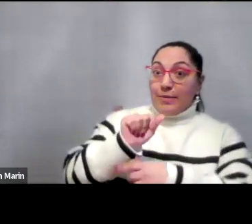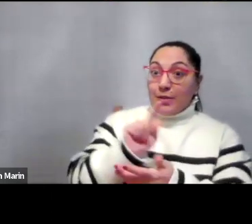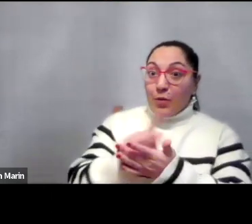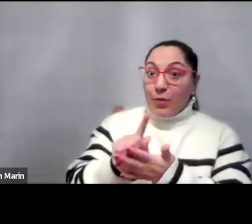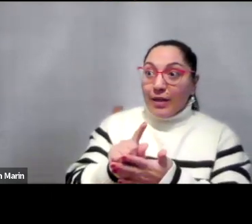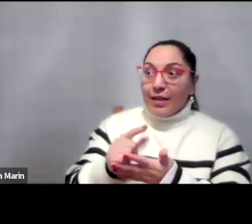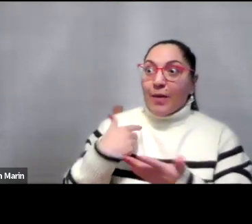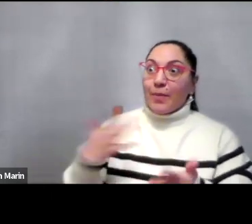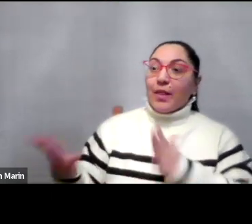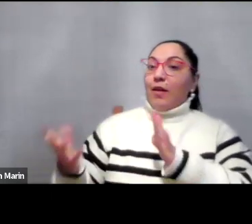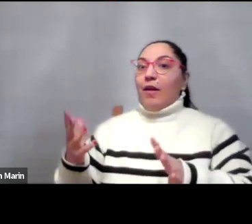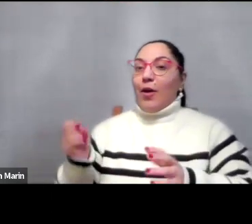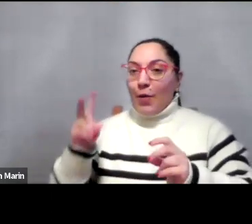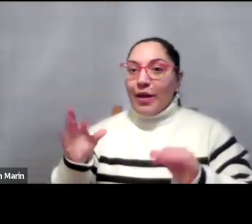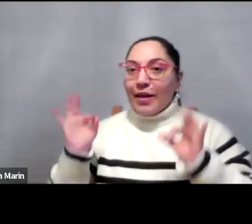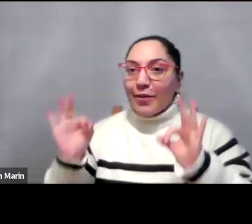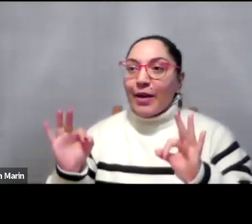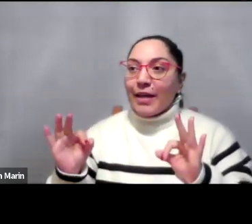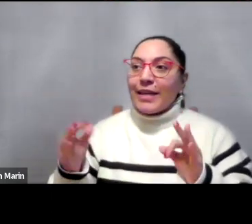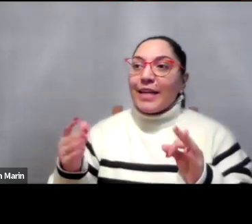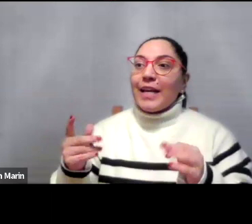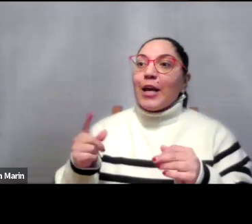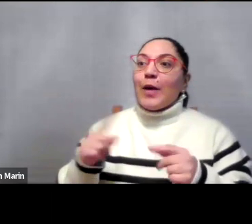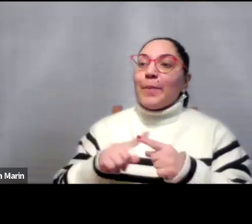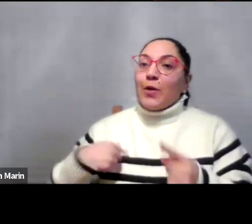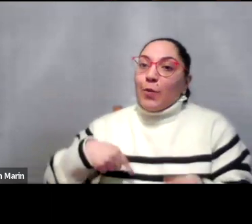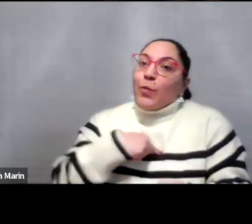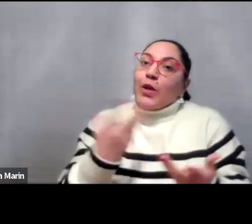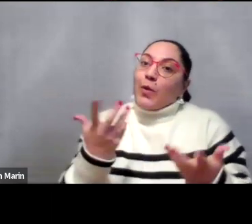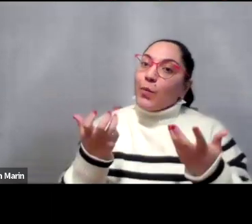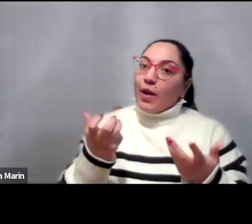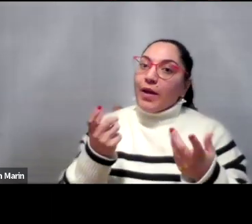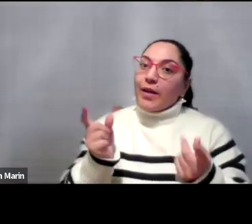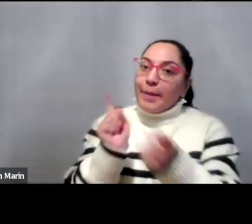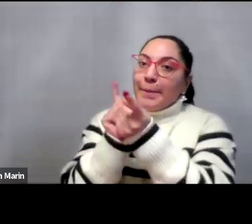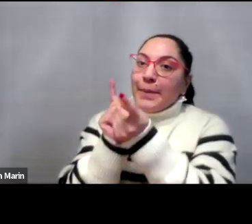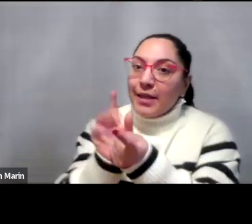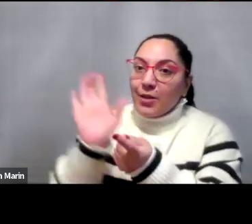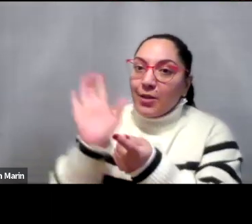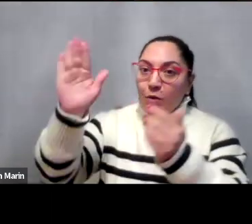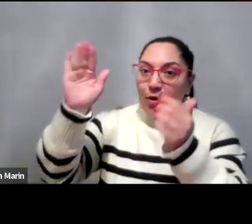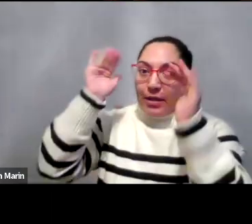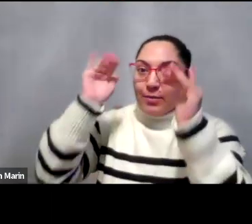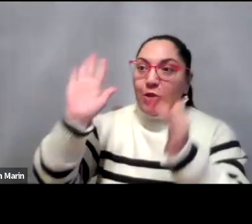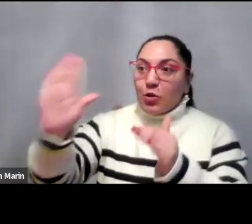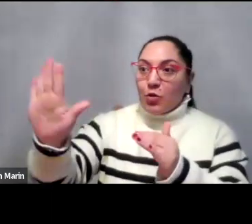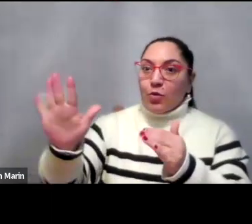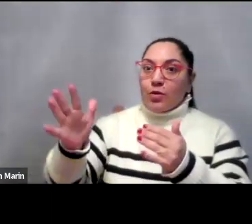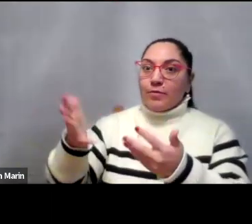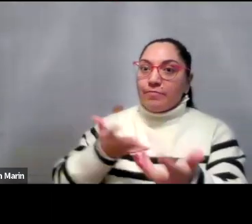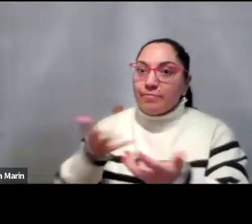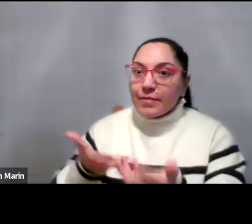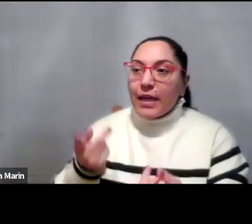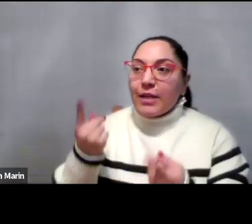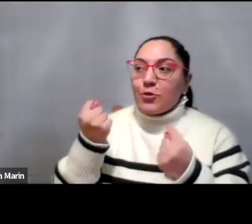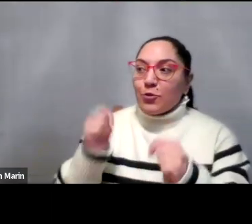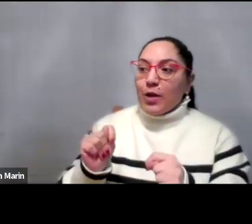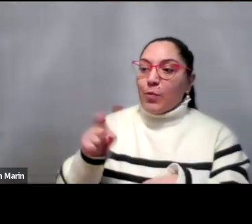for 2, but we want to meet your engagement and really strike while the iron's